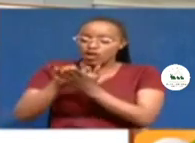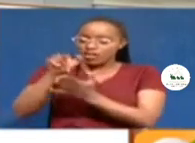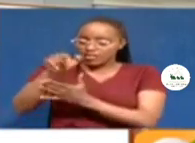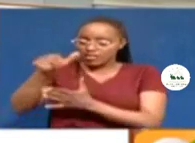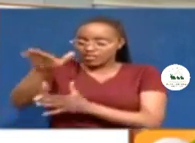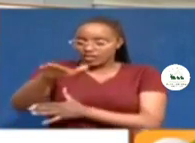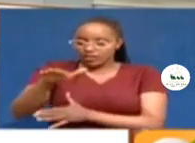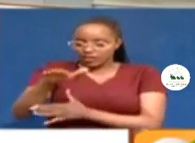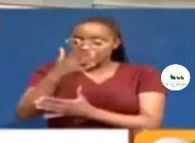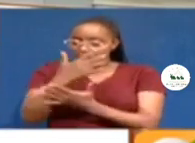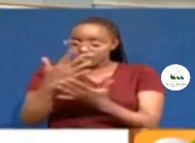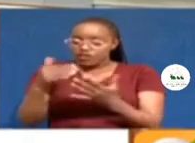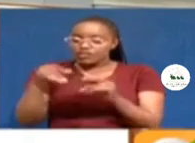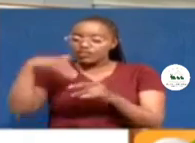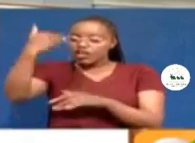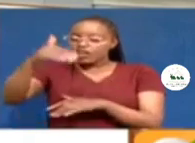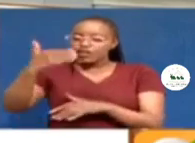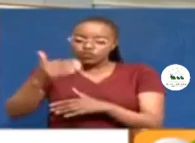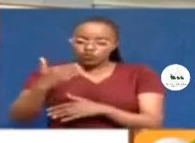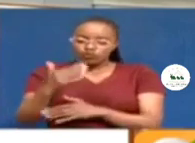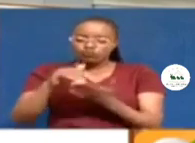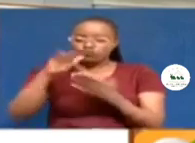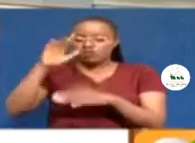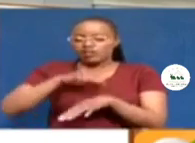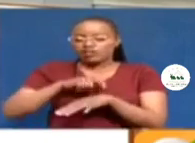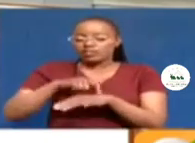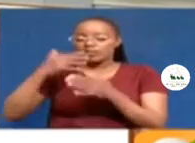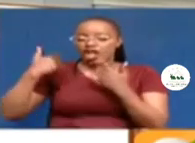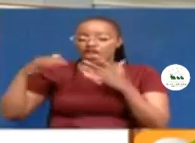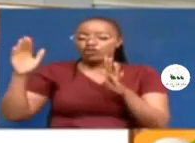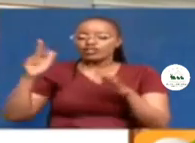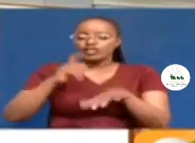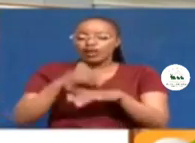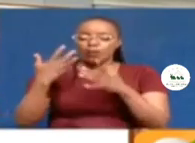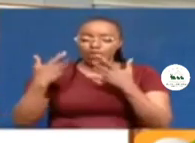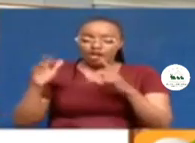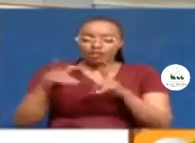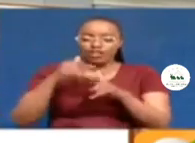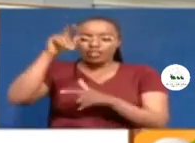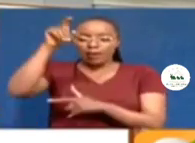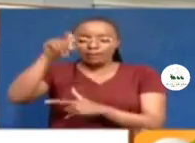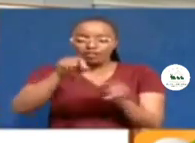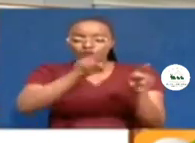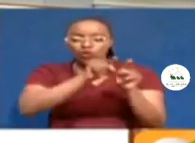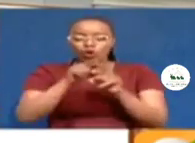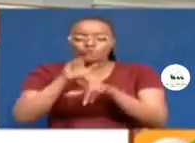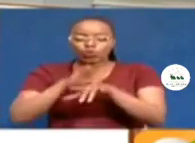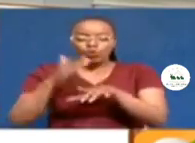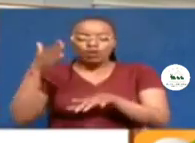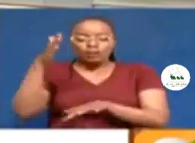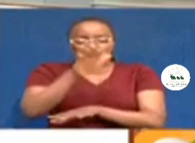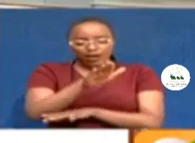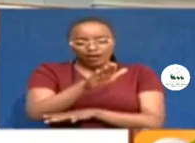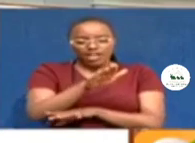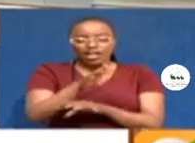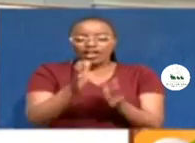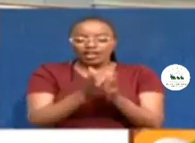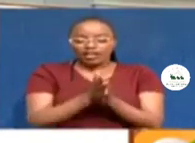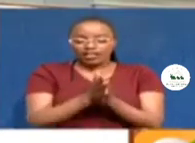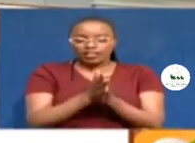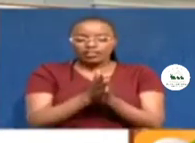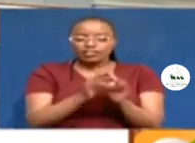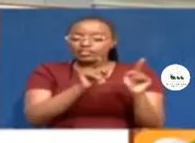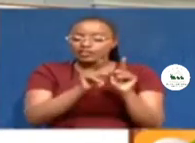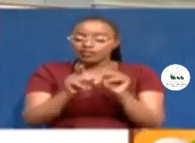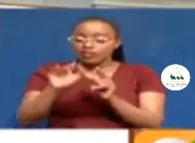shrine, and who quite often get lost. And when they get lost, they must also be called back to order